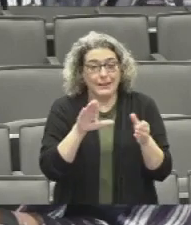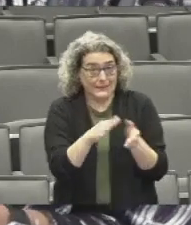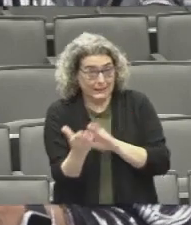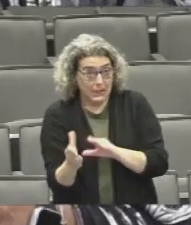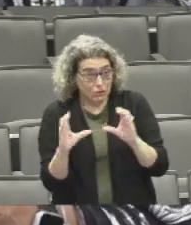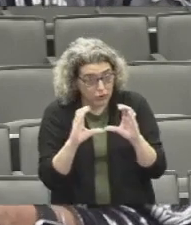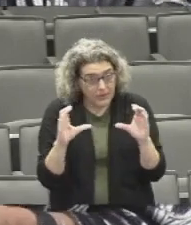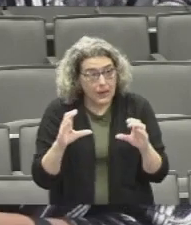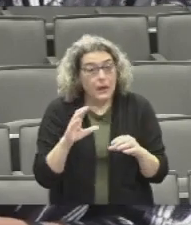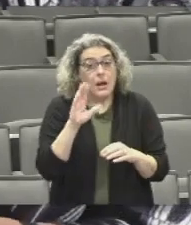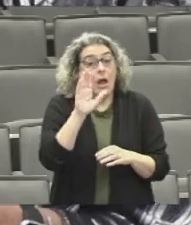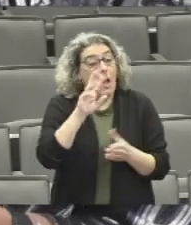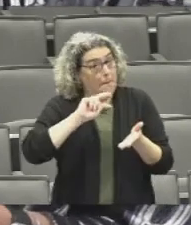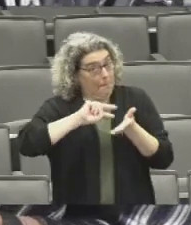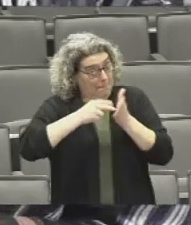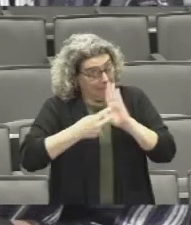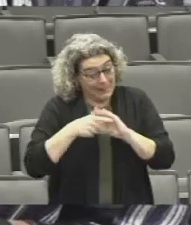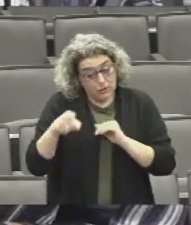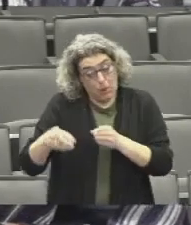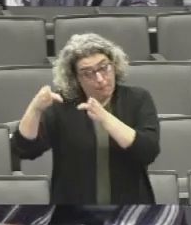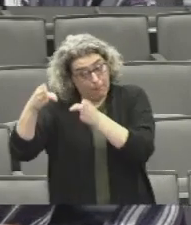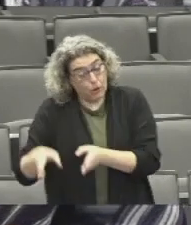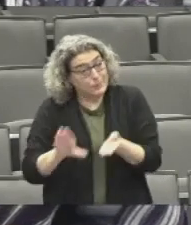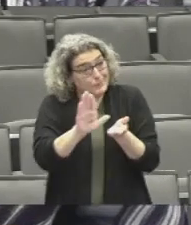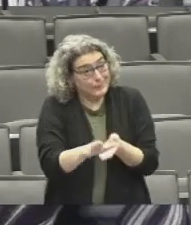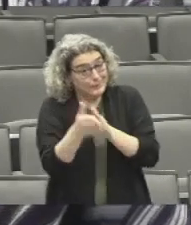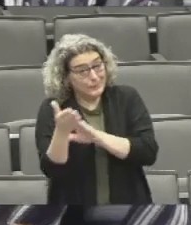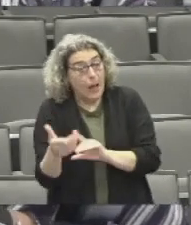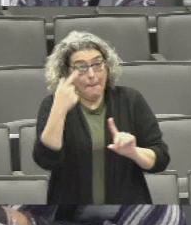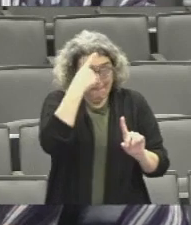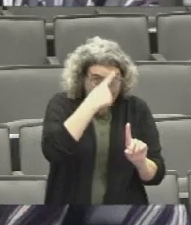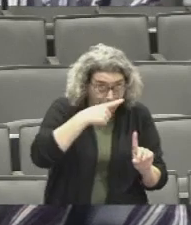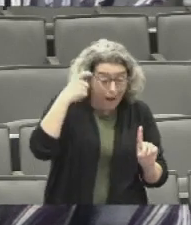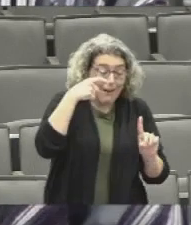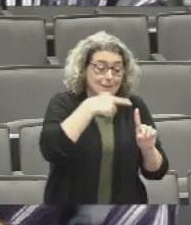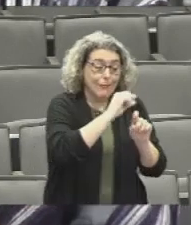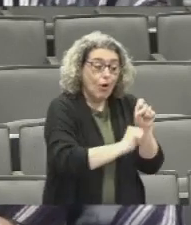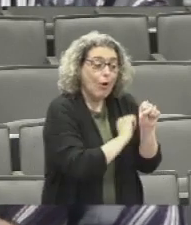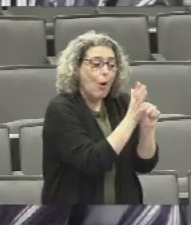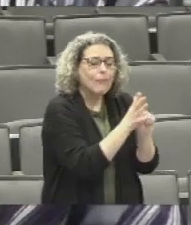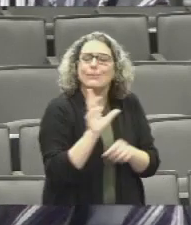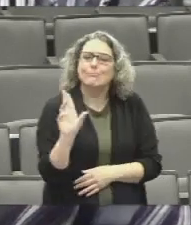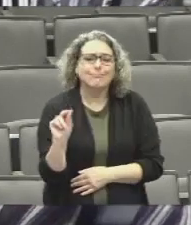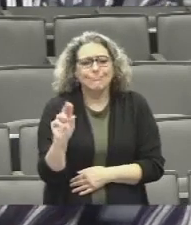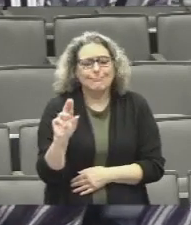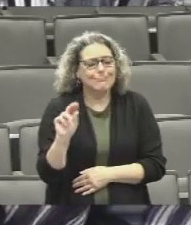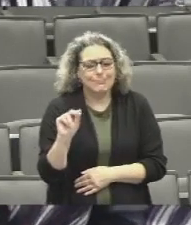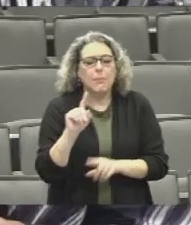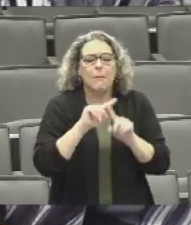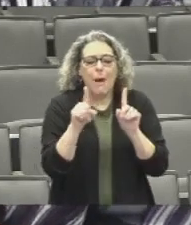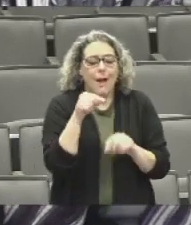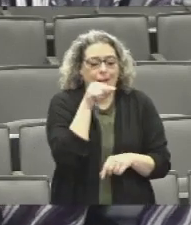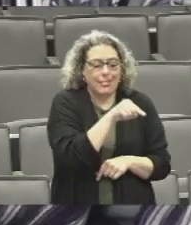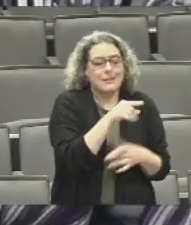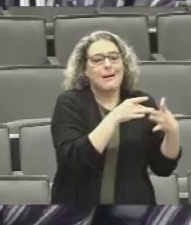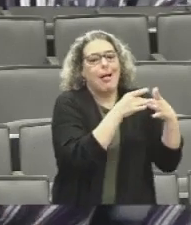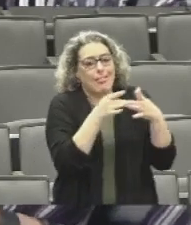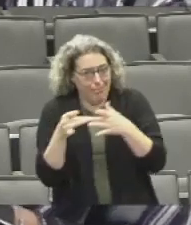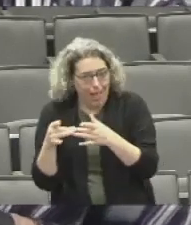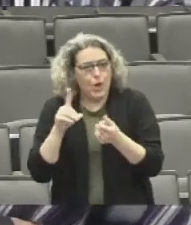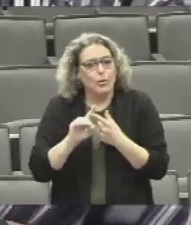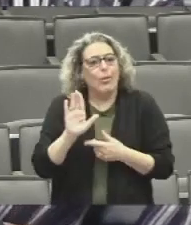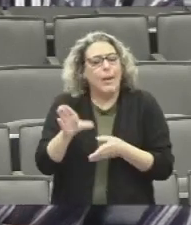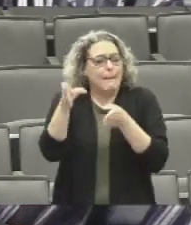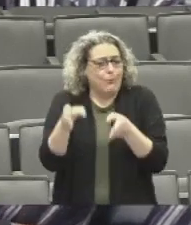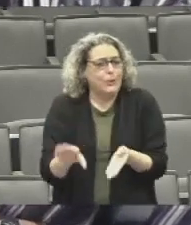the person died because of COVID-19, but it means it is one of the conditions that are on there.